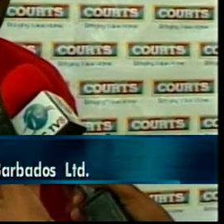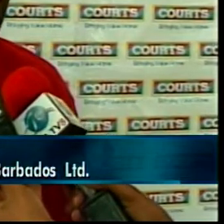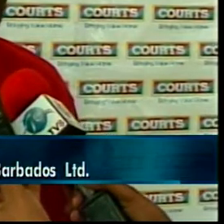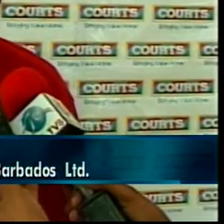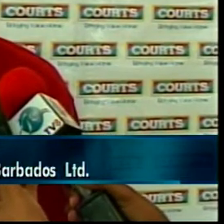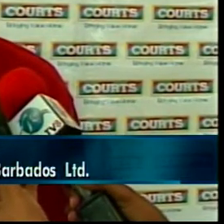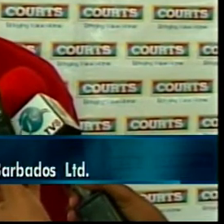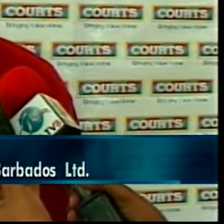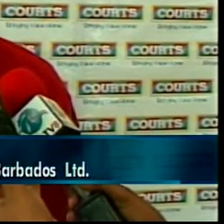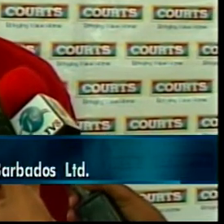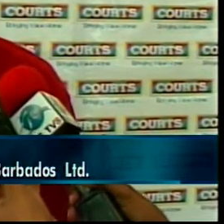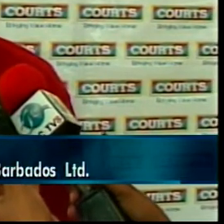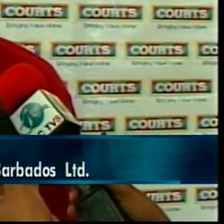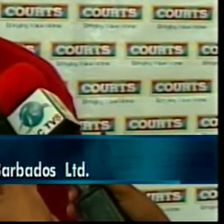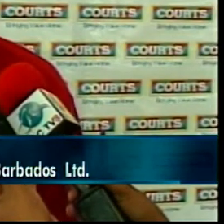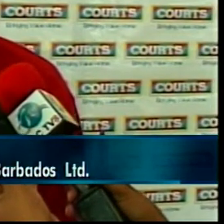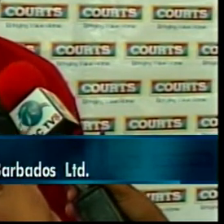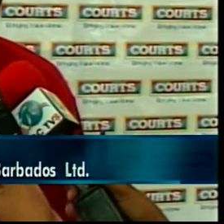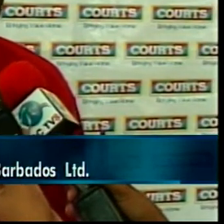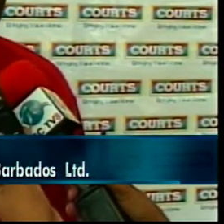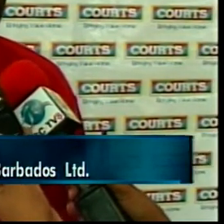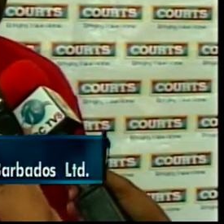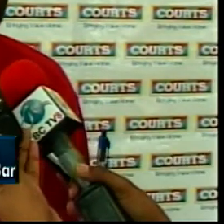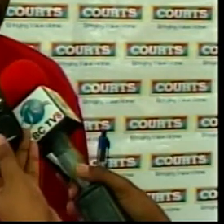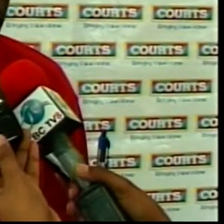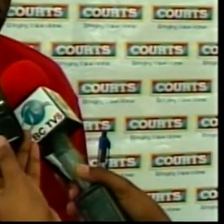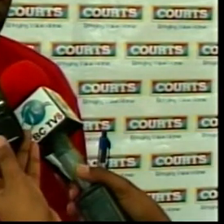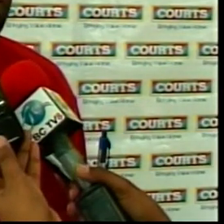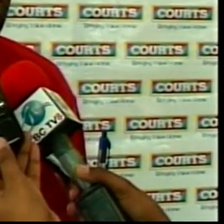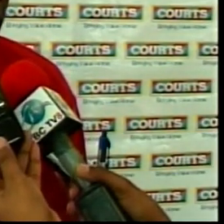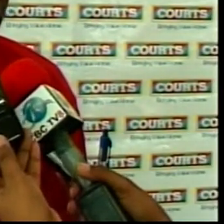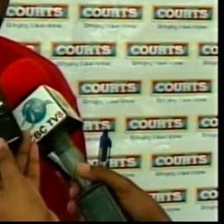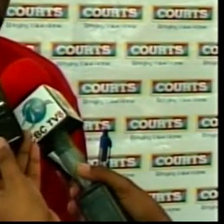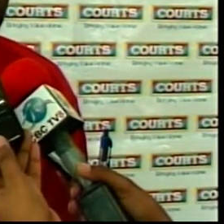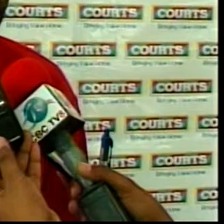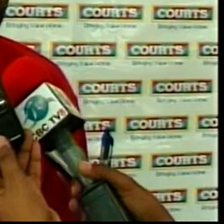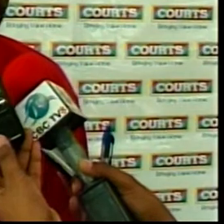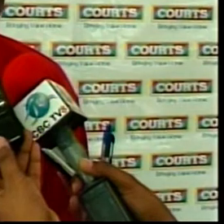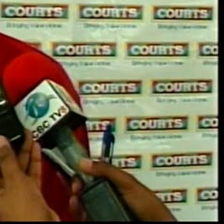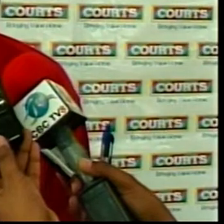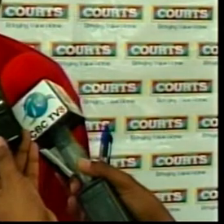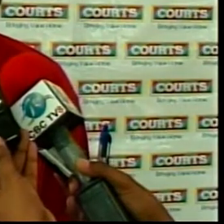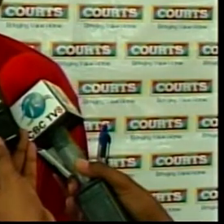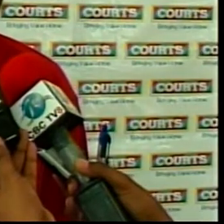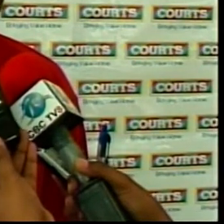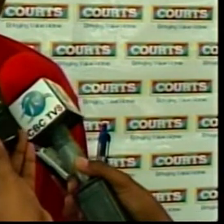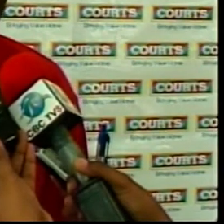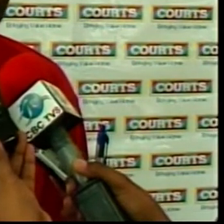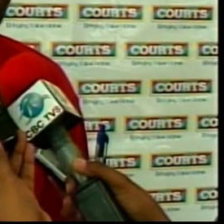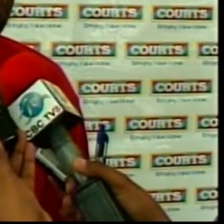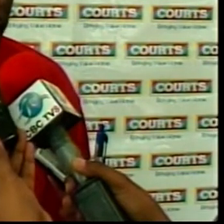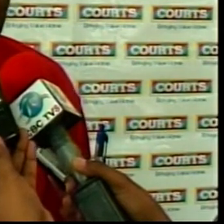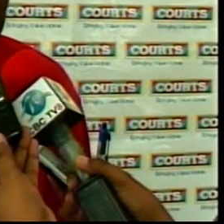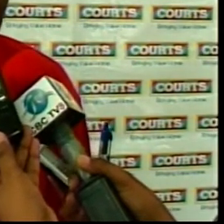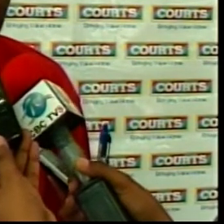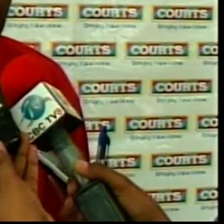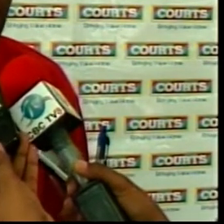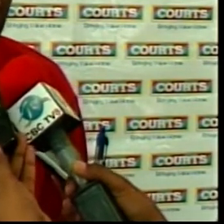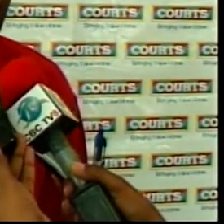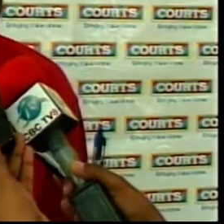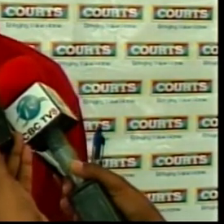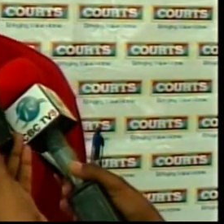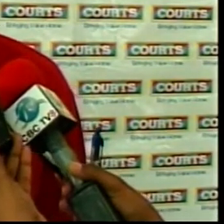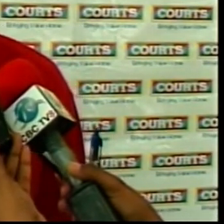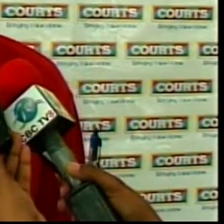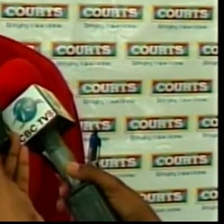all of Barbados, you're going to be hearing more about this as early as next week Friday, when we're actually going to be launching off our 50th anniversary